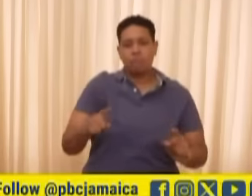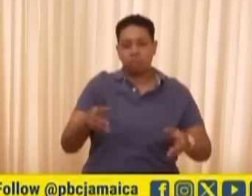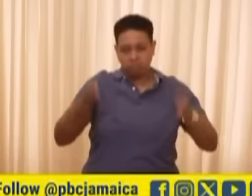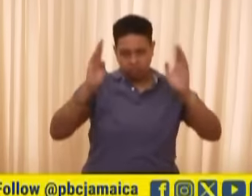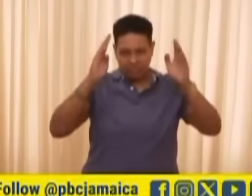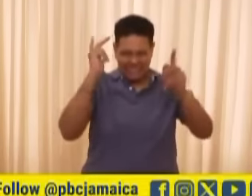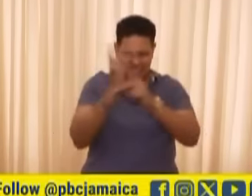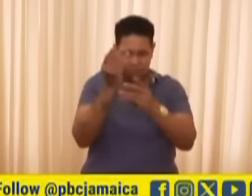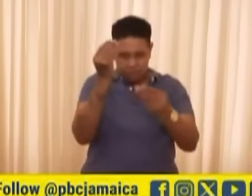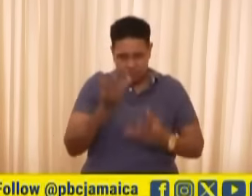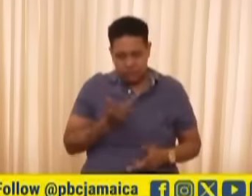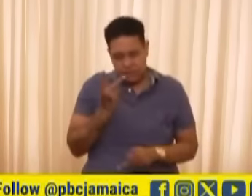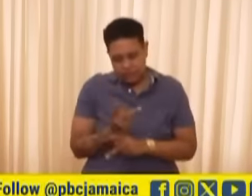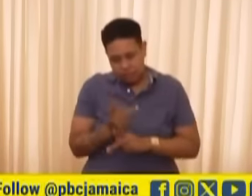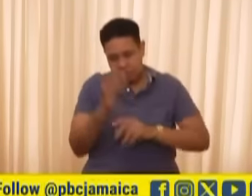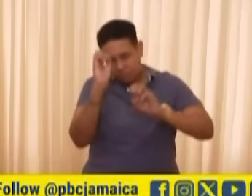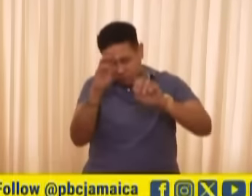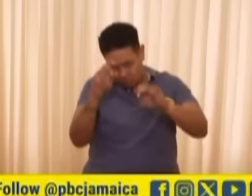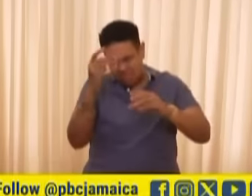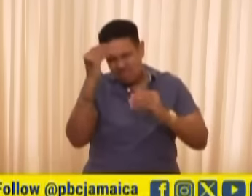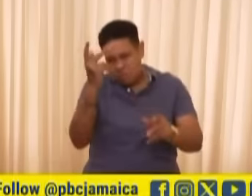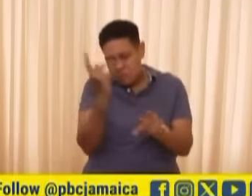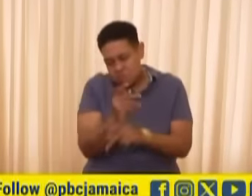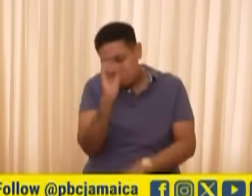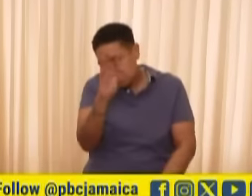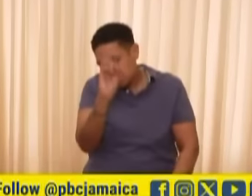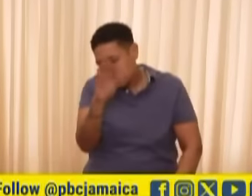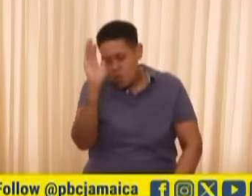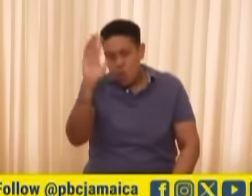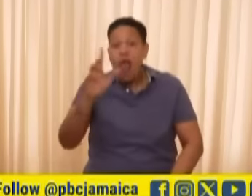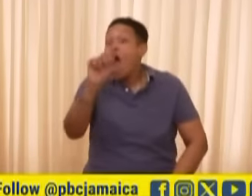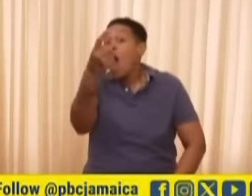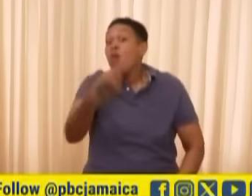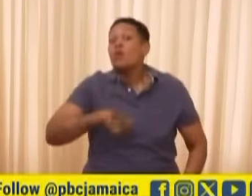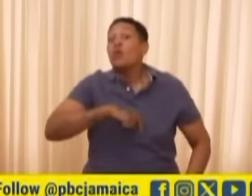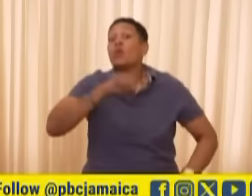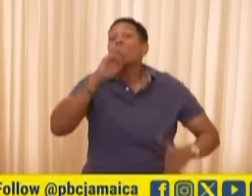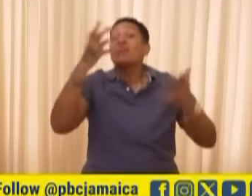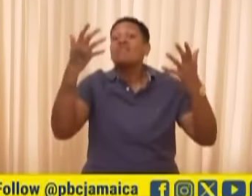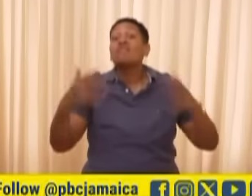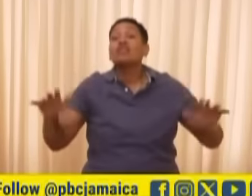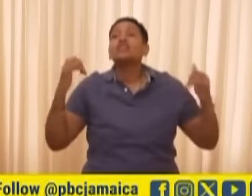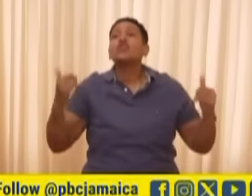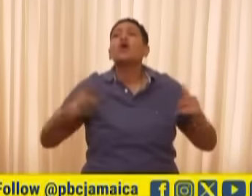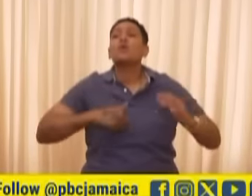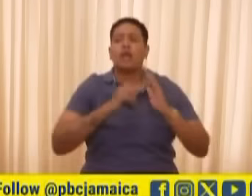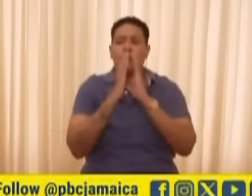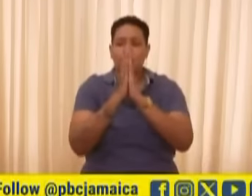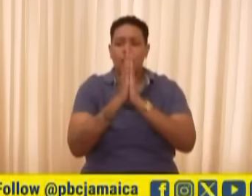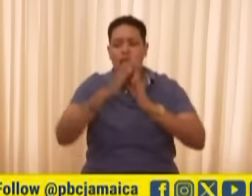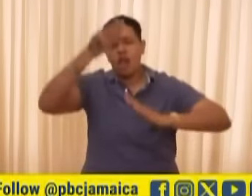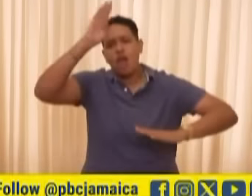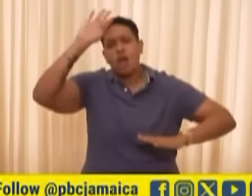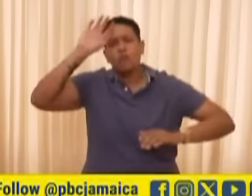please keep informed, and we will keep informing you. And as always, as we end today, we pray